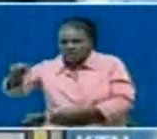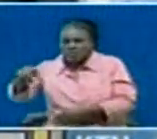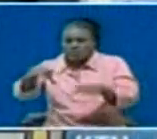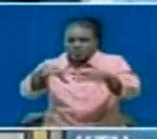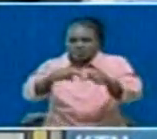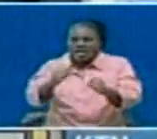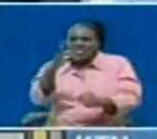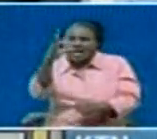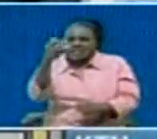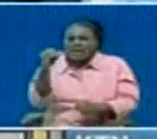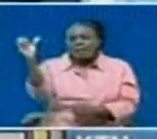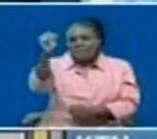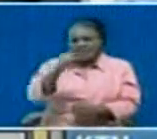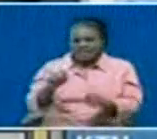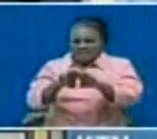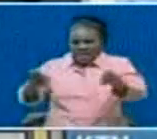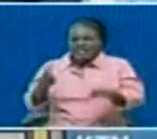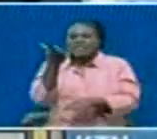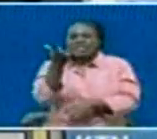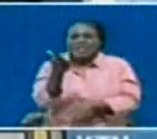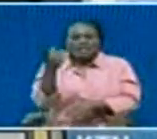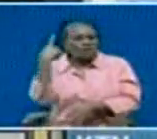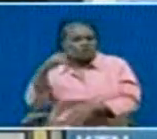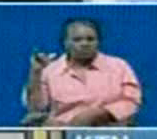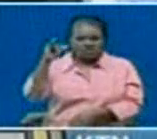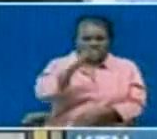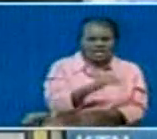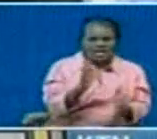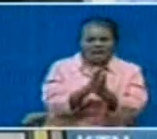only 30% of the land available for settlement and production.